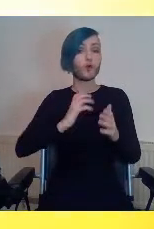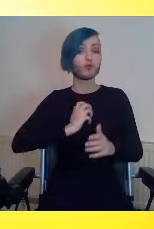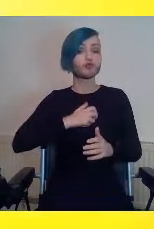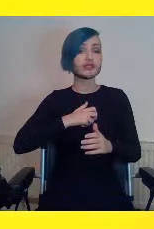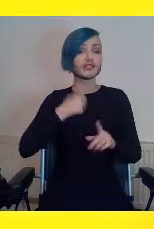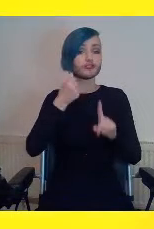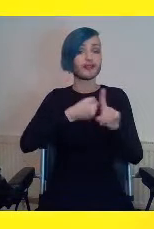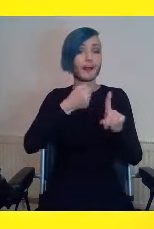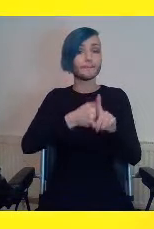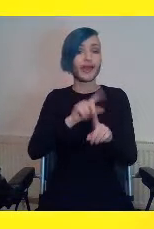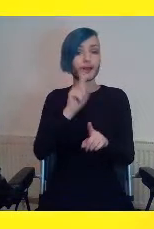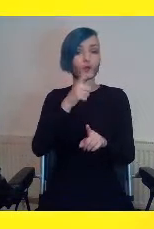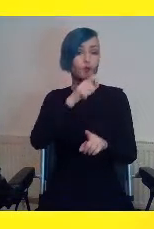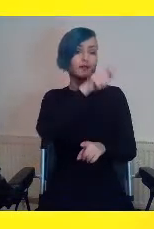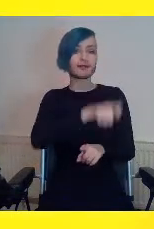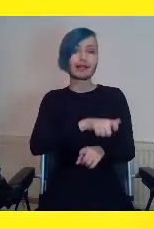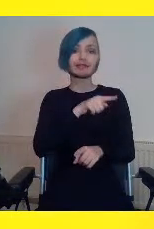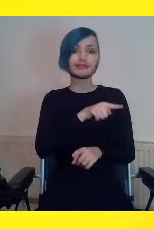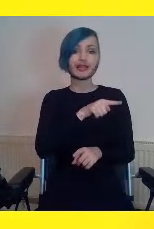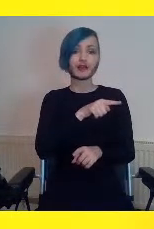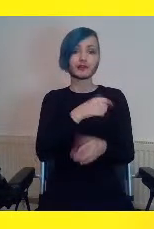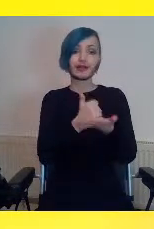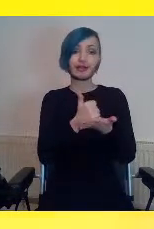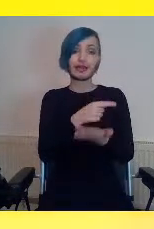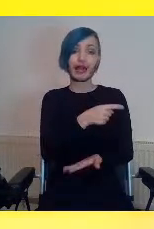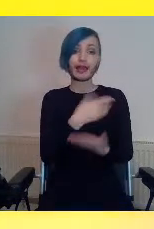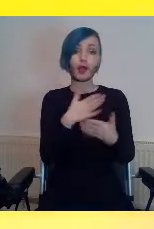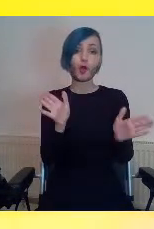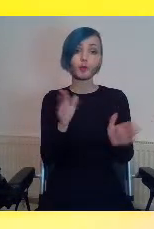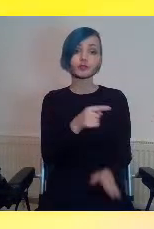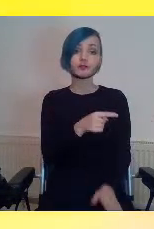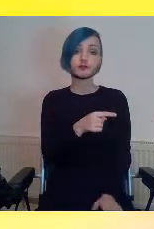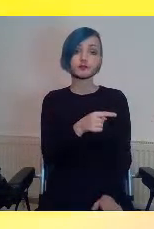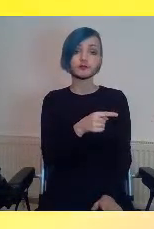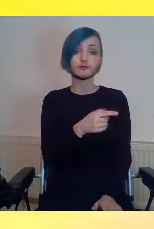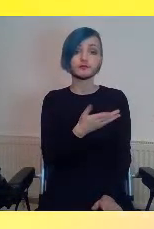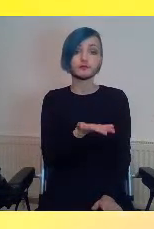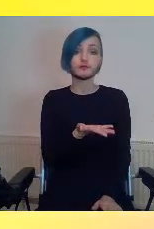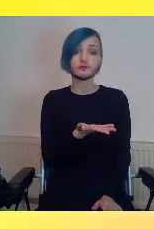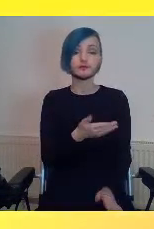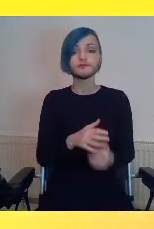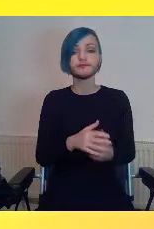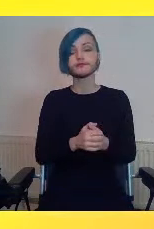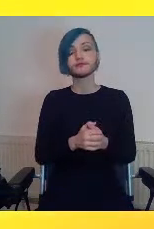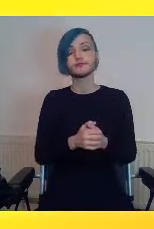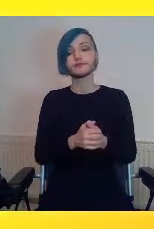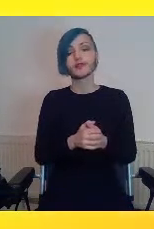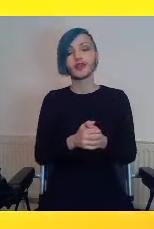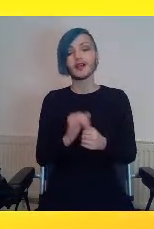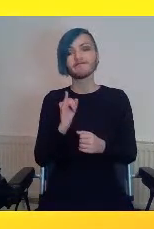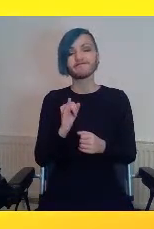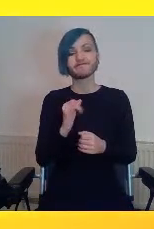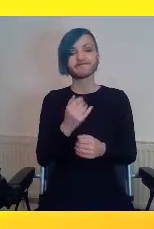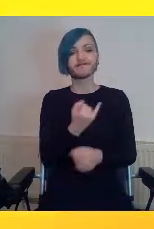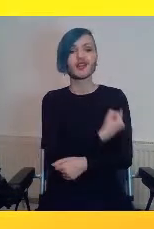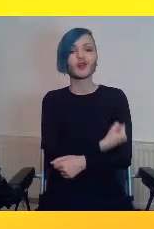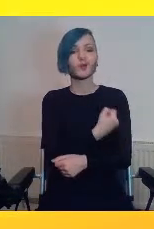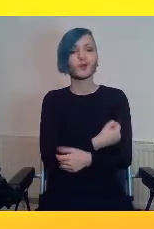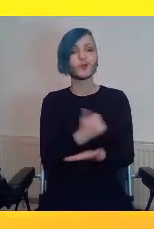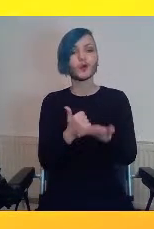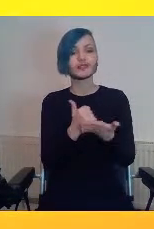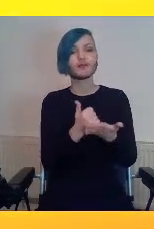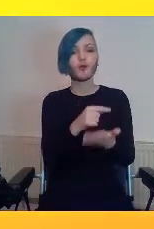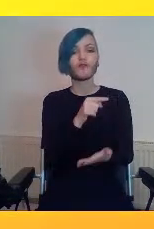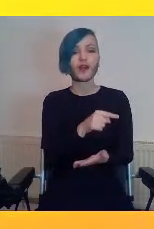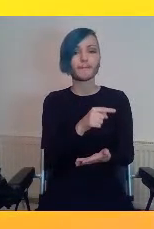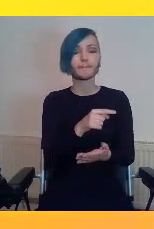So it is a sort of change. Unfortunately, he received the very weak support, not because he's a